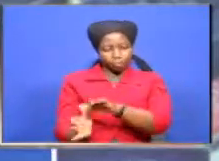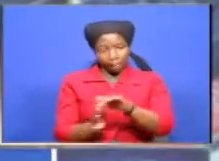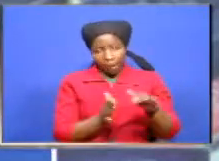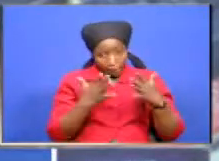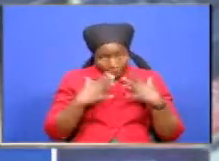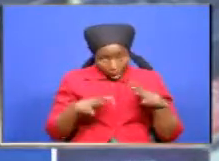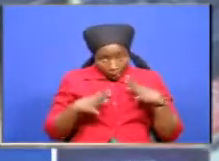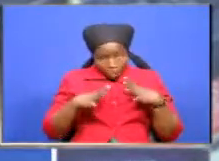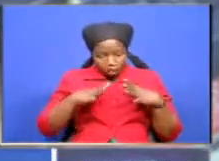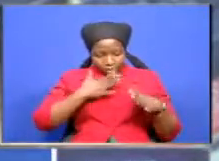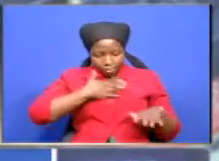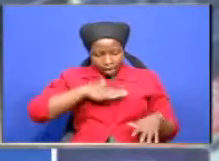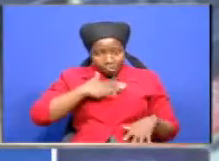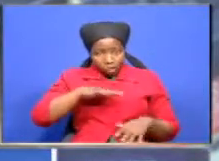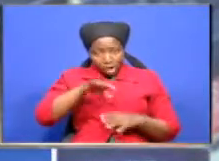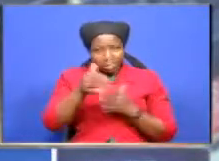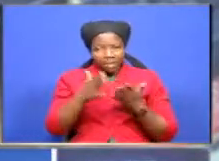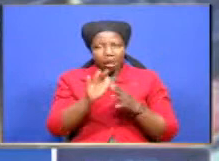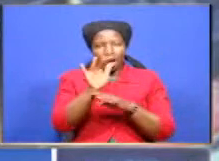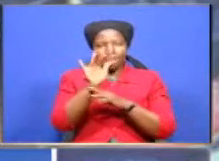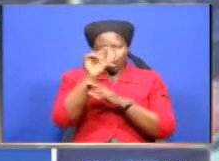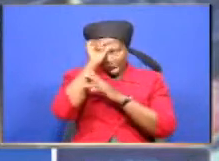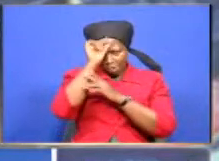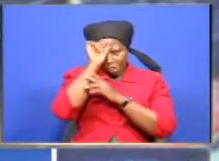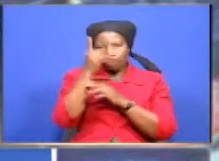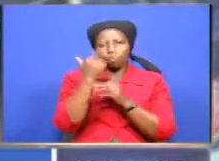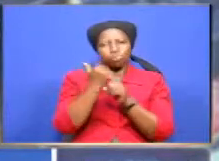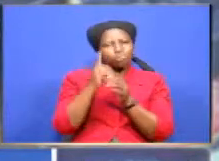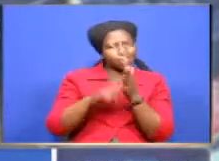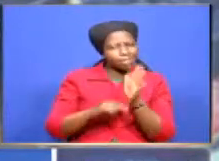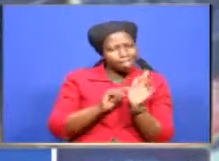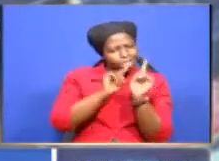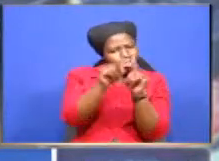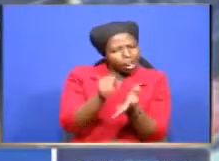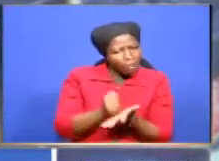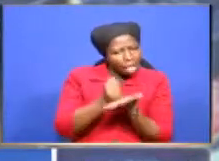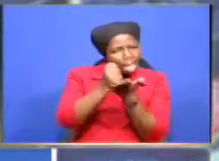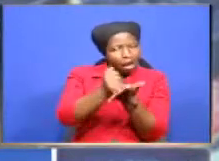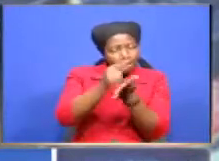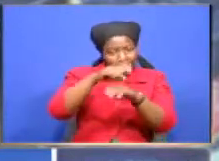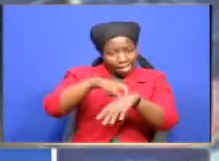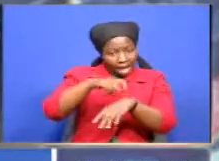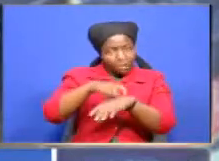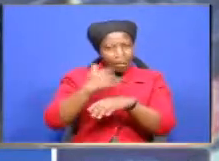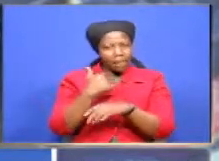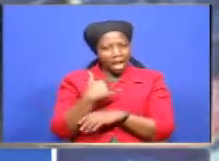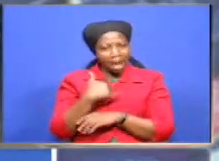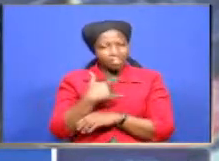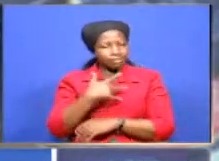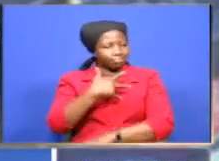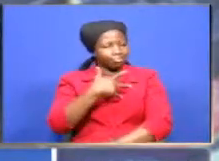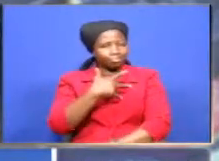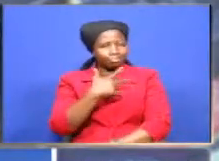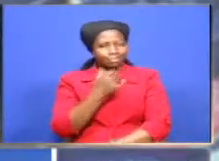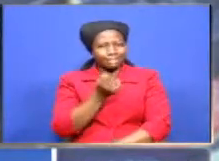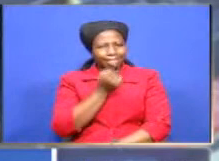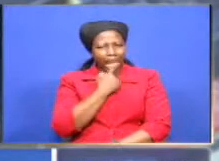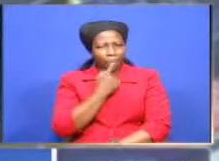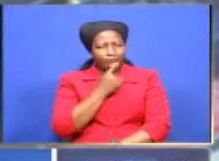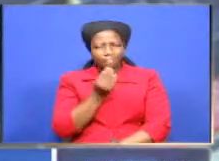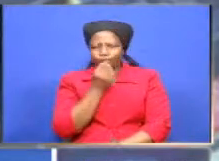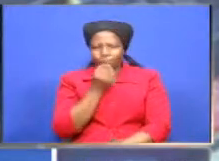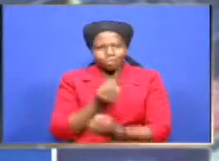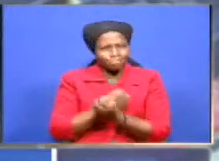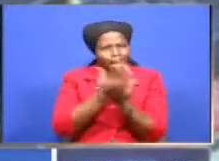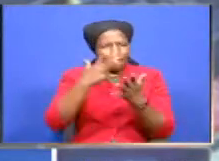Samburu County are now calling on the government to come to their rescue in the wake of dwindling drugs and food supplies in the county.